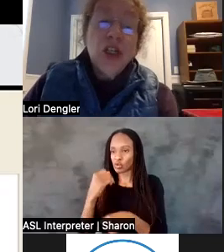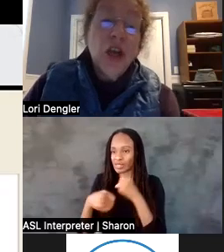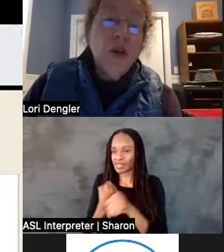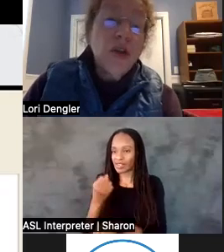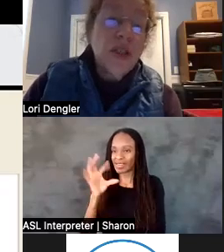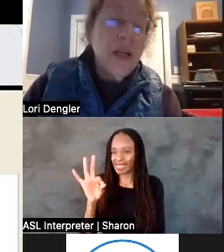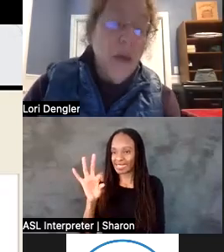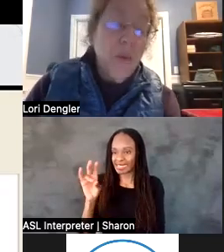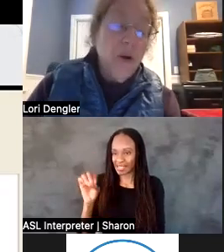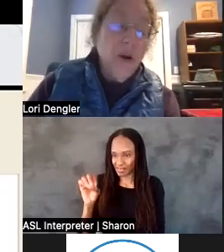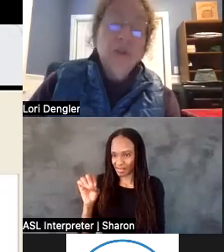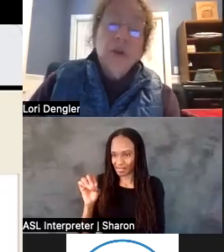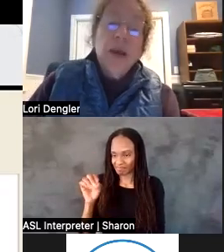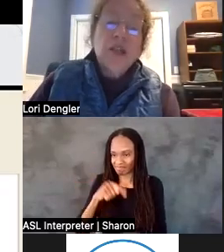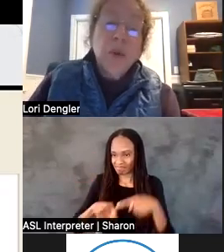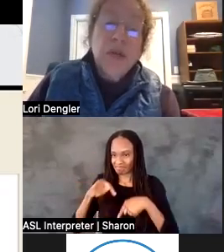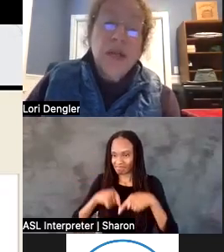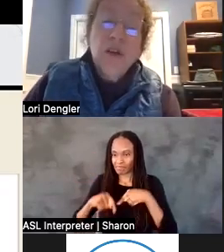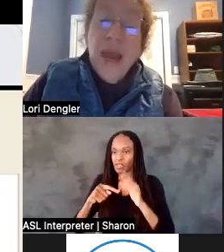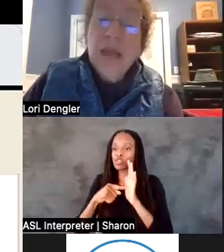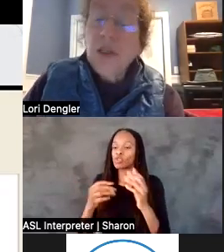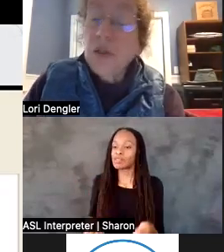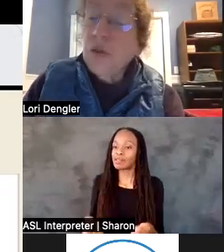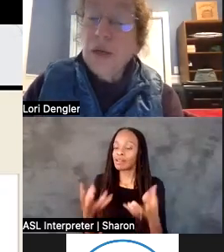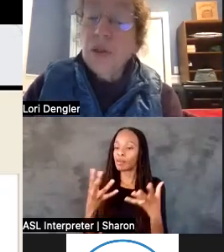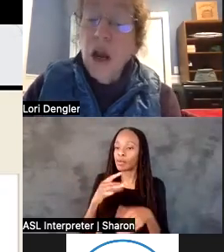it just shows the number of earthquakes per year of